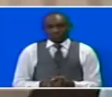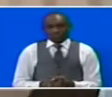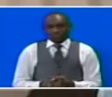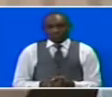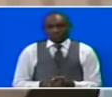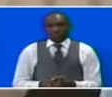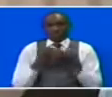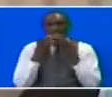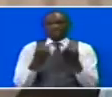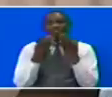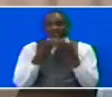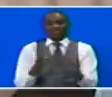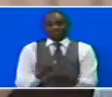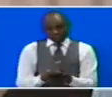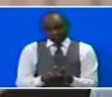Asante, asante sana.